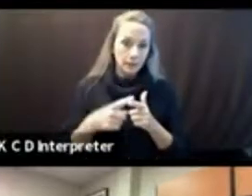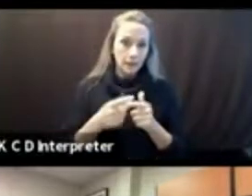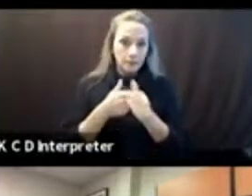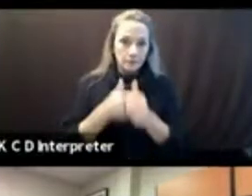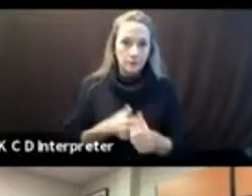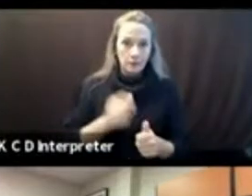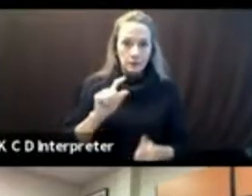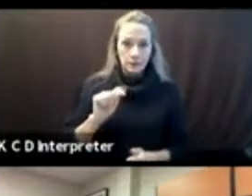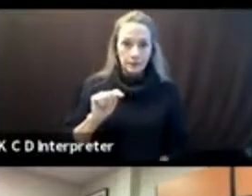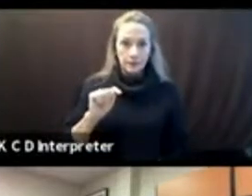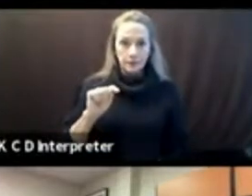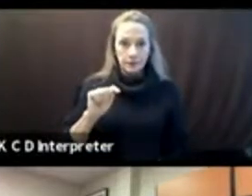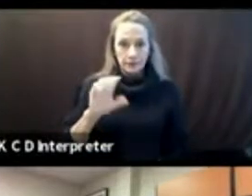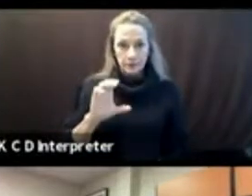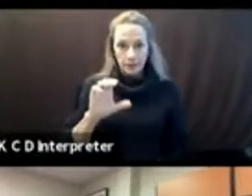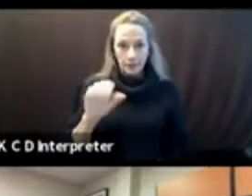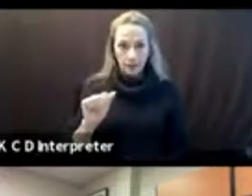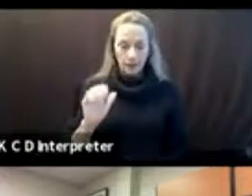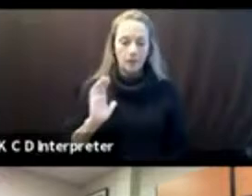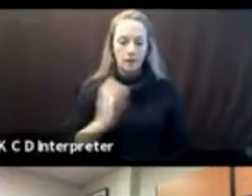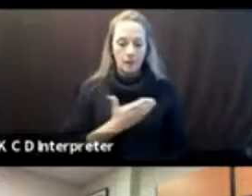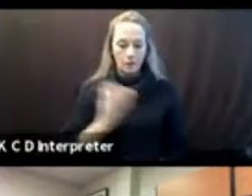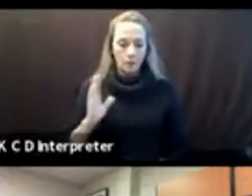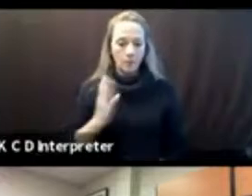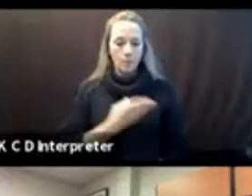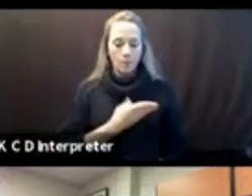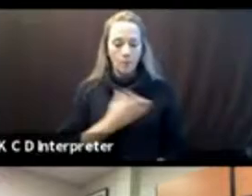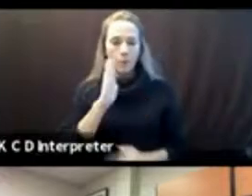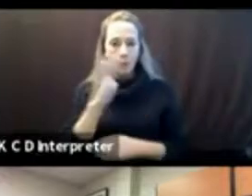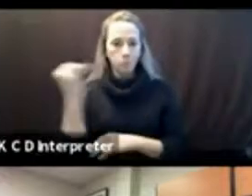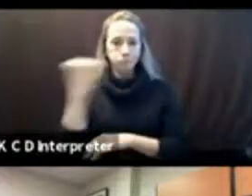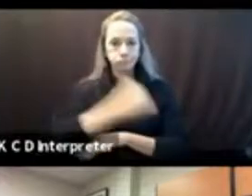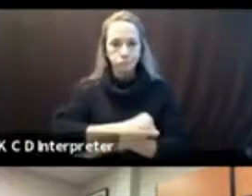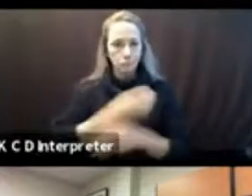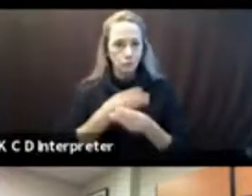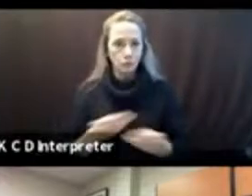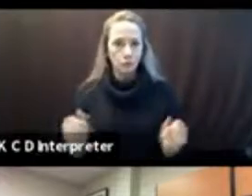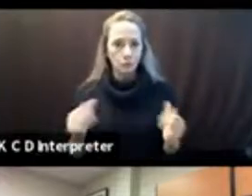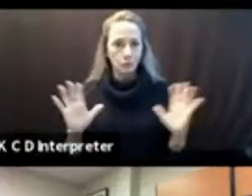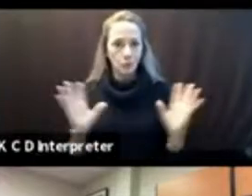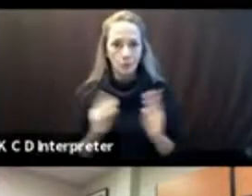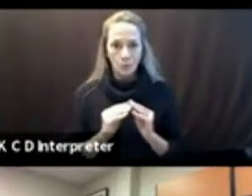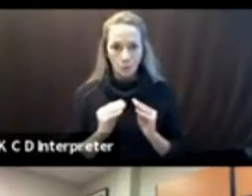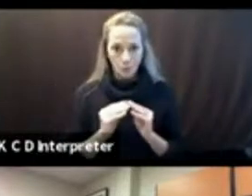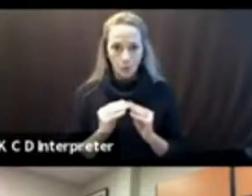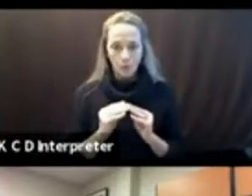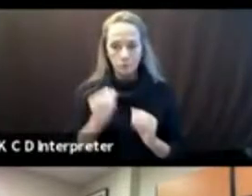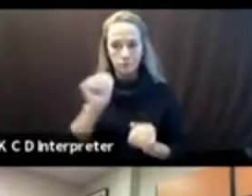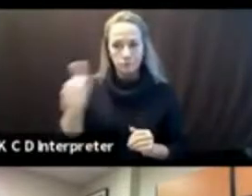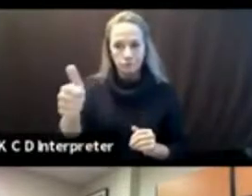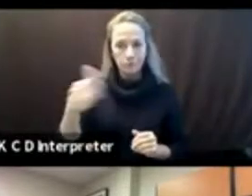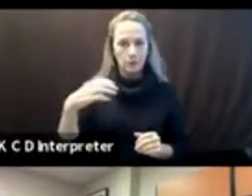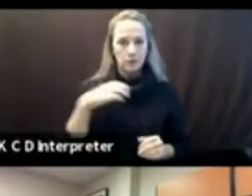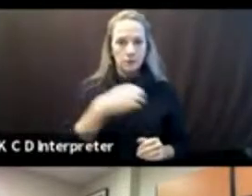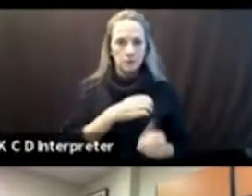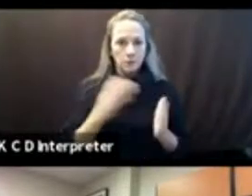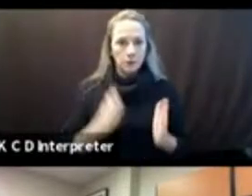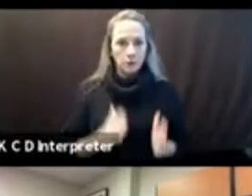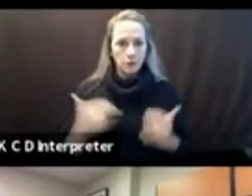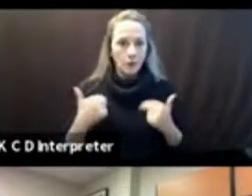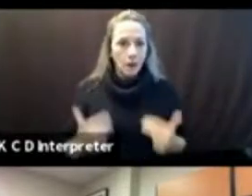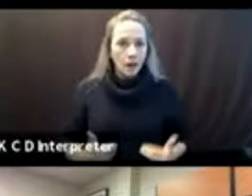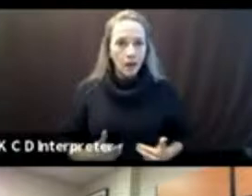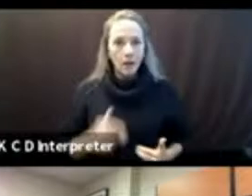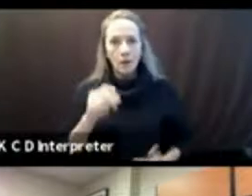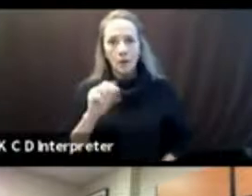TCA, then our board would effectively be dissolved, and it would be up to the Commissioner of Health or Dr. Buchanan